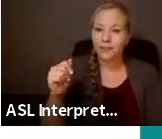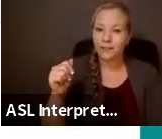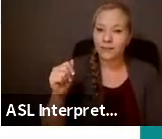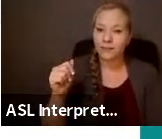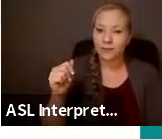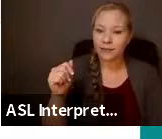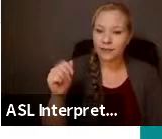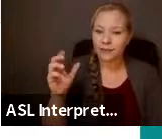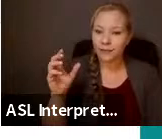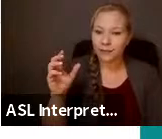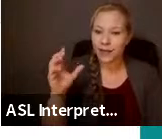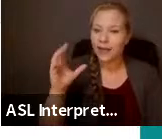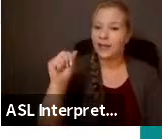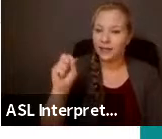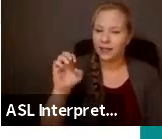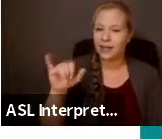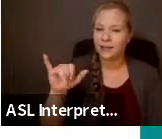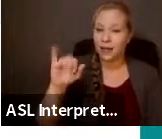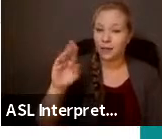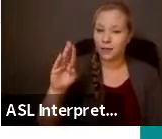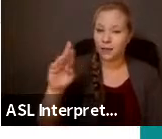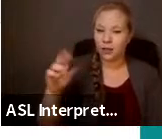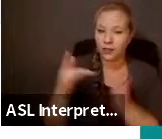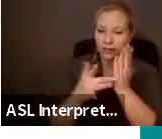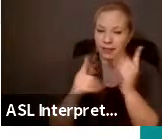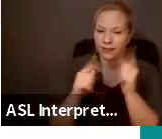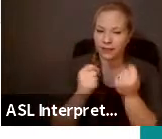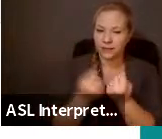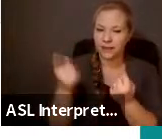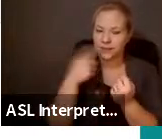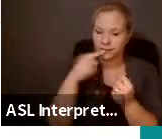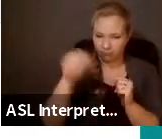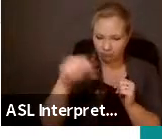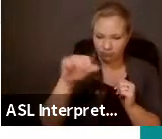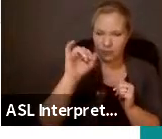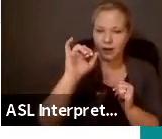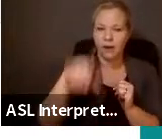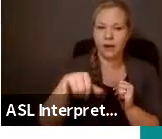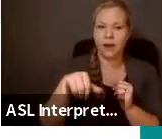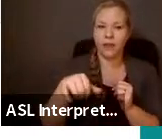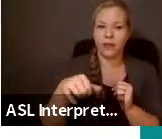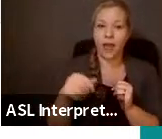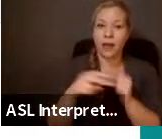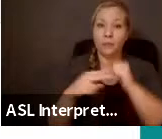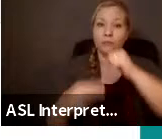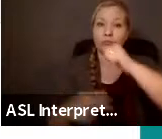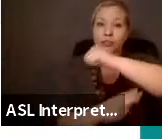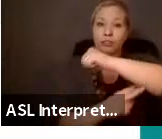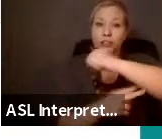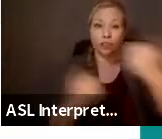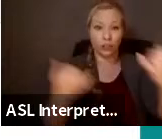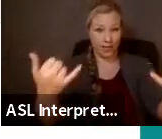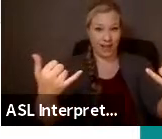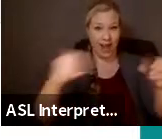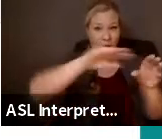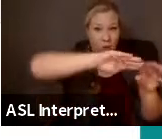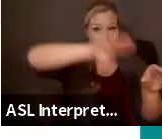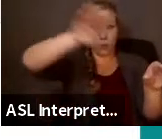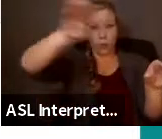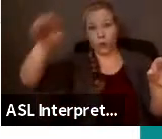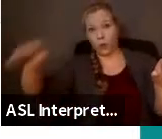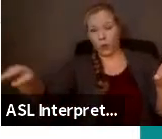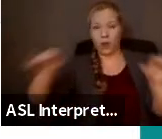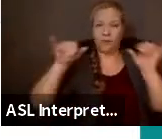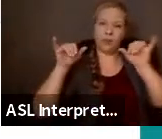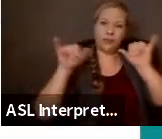our IBR technical team, says, yes, the existing bridge must remain in place until the new replacement bridge is